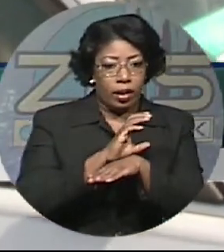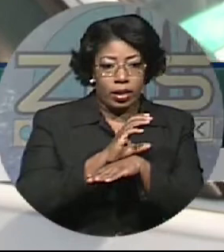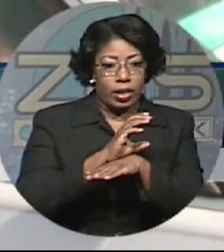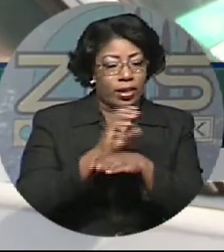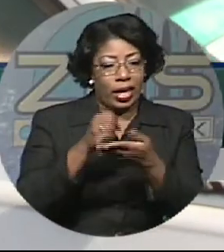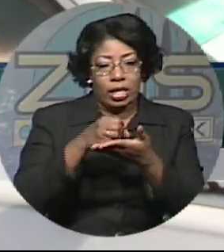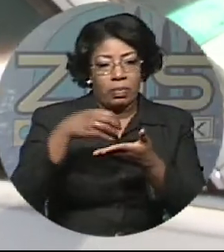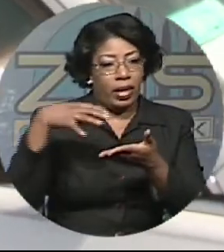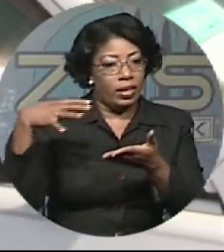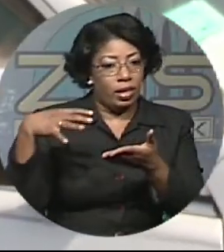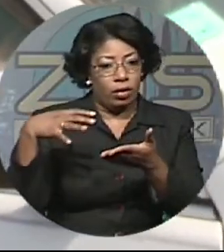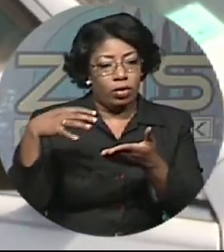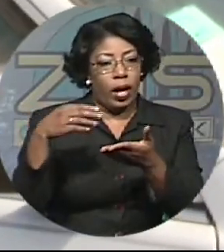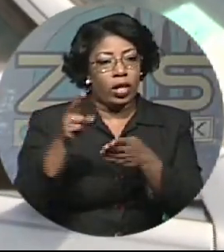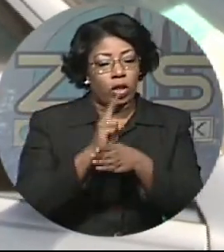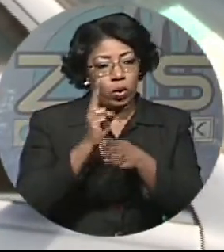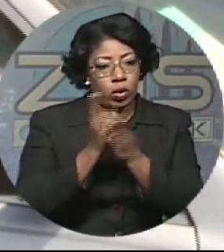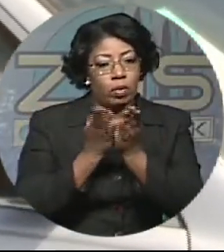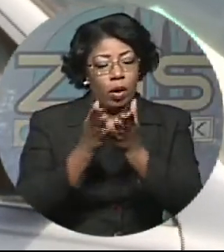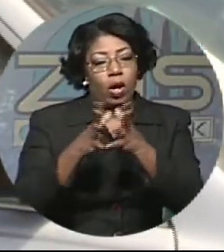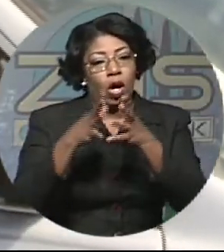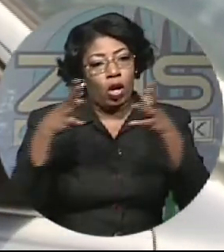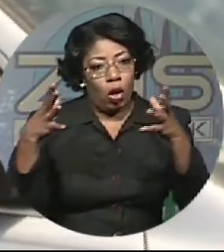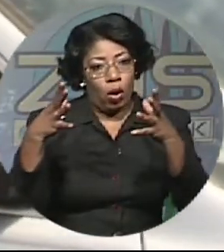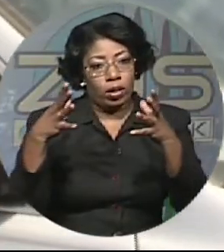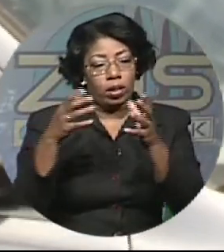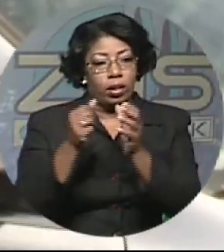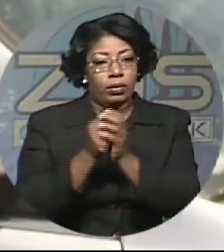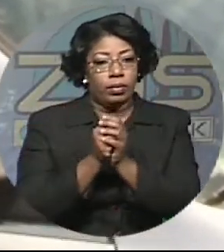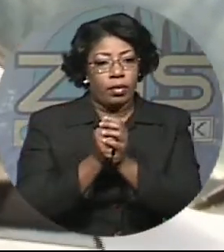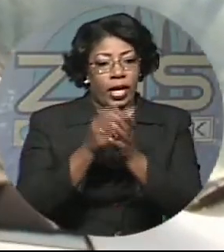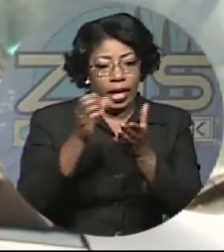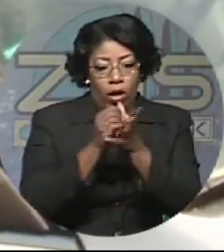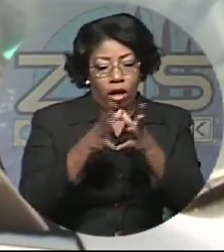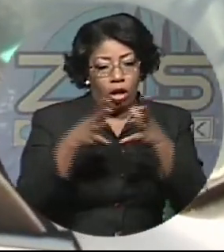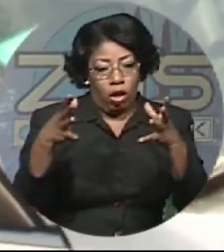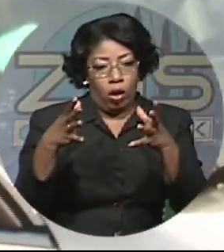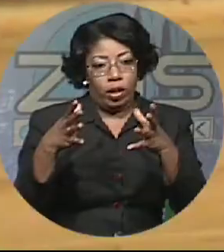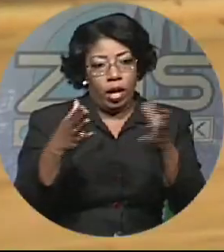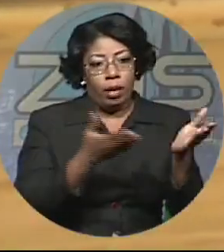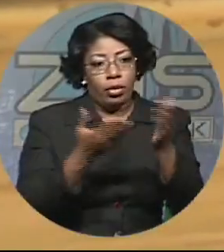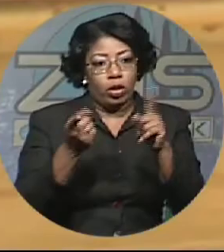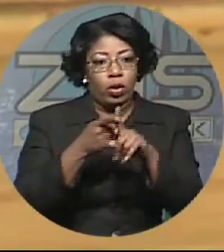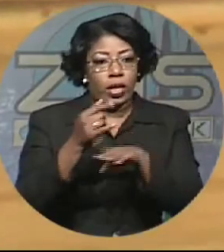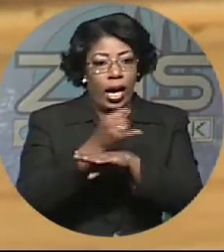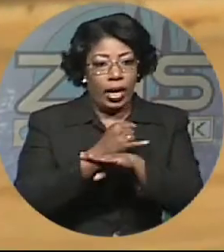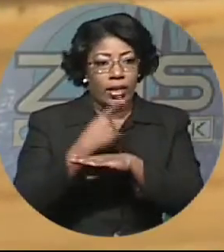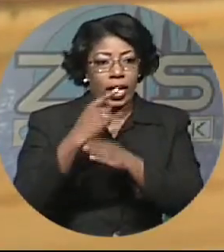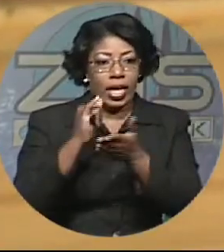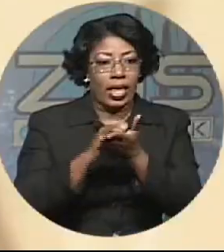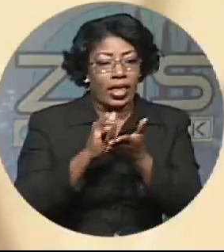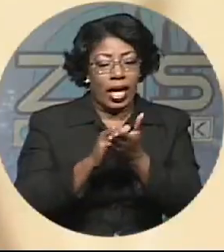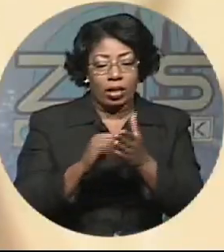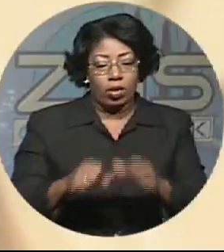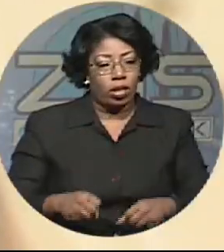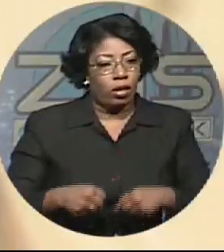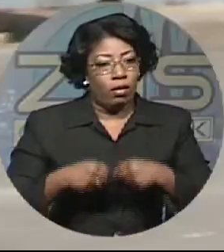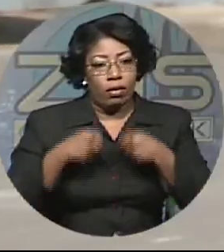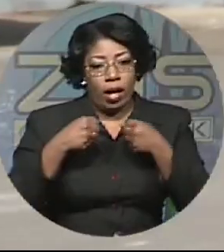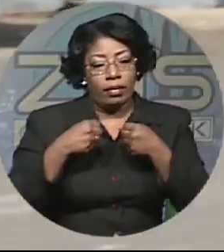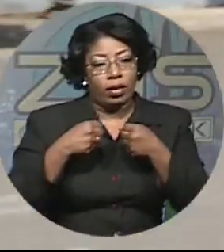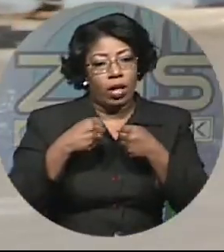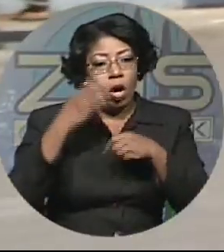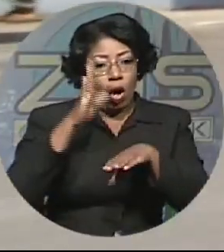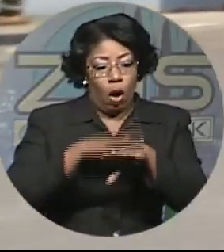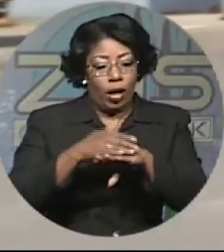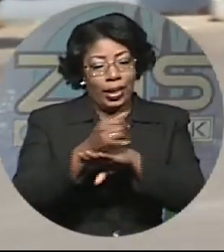use the mailboat a lot to get a lot of stuff, buy wholesale stuff, and then bring it to the island. She says survival can be difficult on the